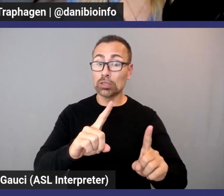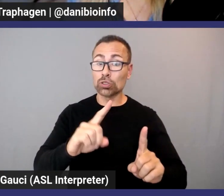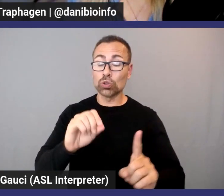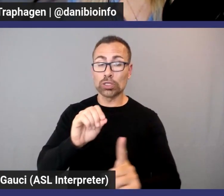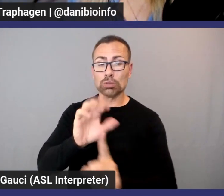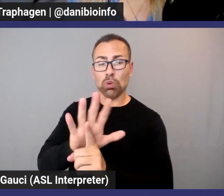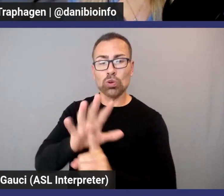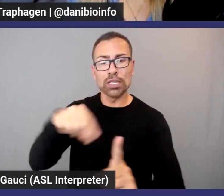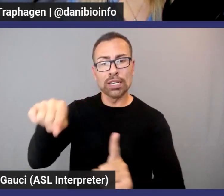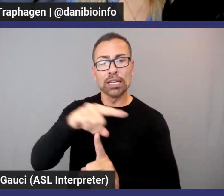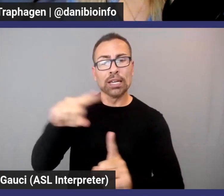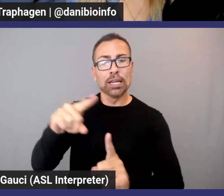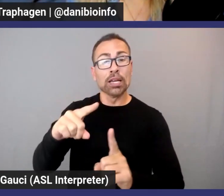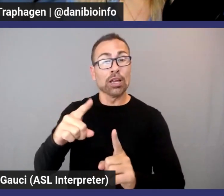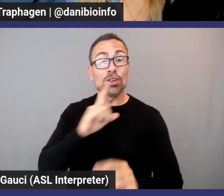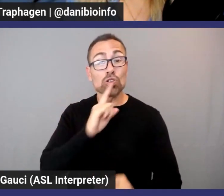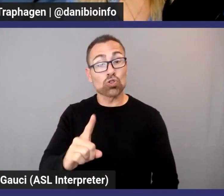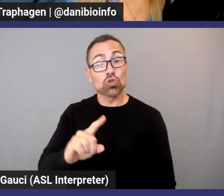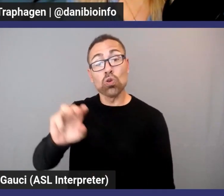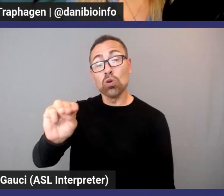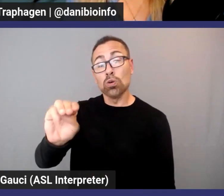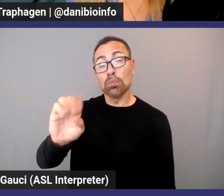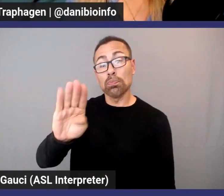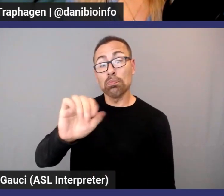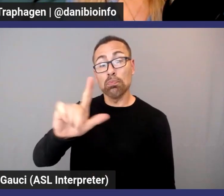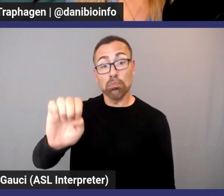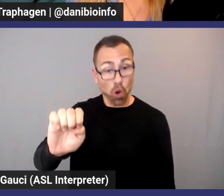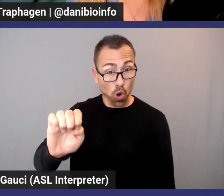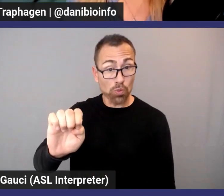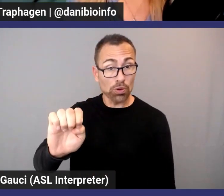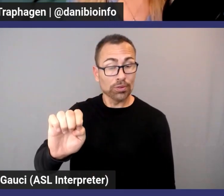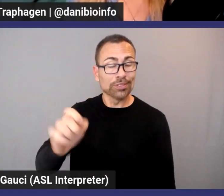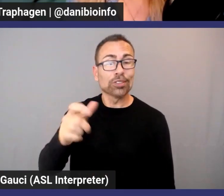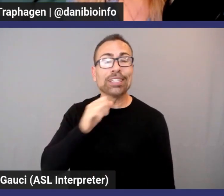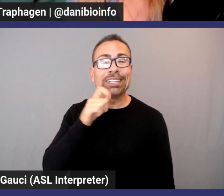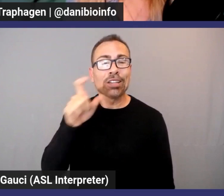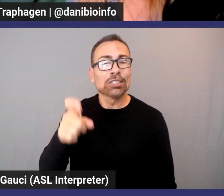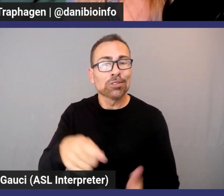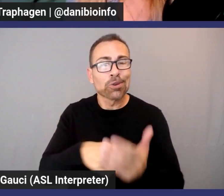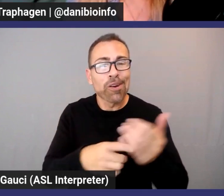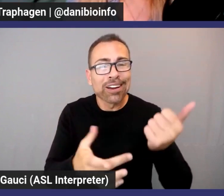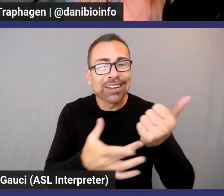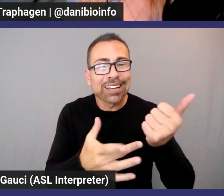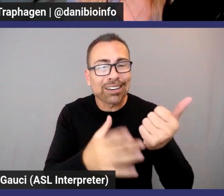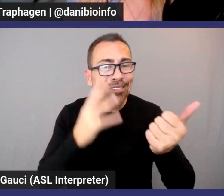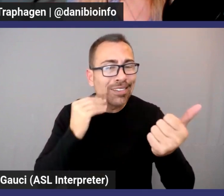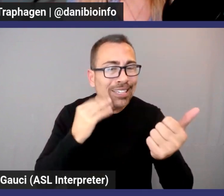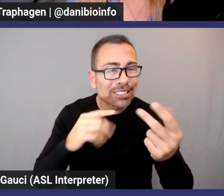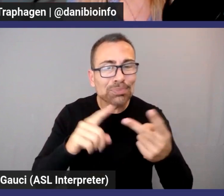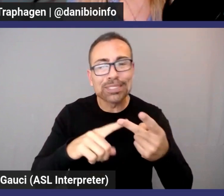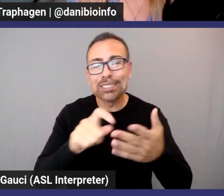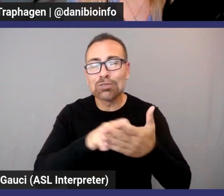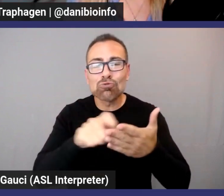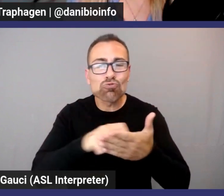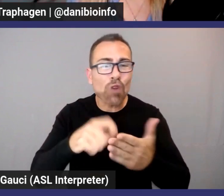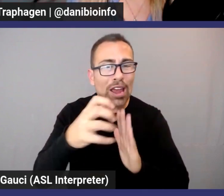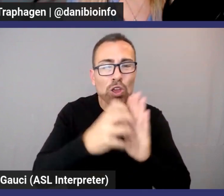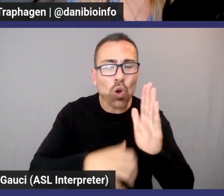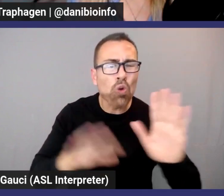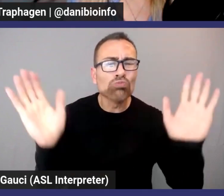that they don't need to be technical, they don't need to write a single line of code, use a visual interface to create a model from